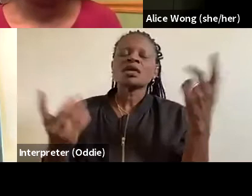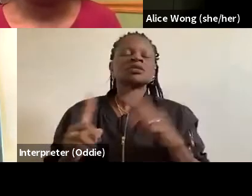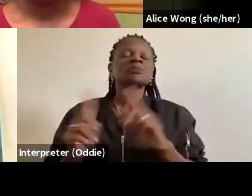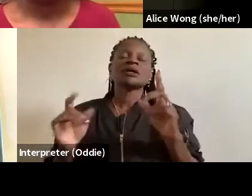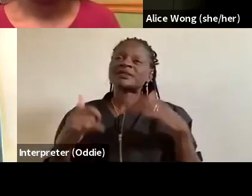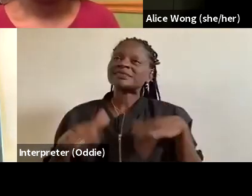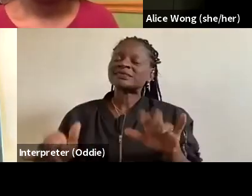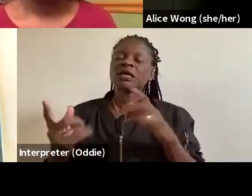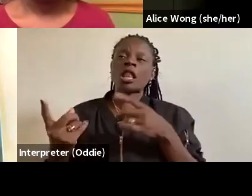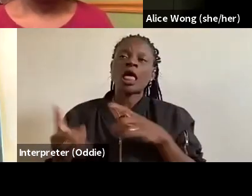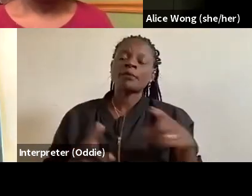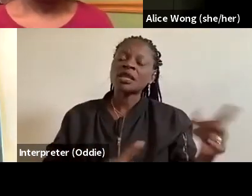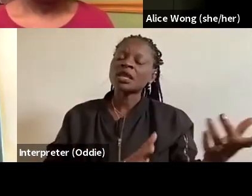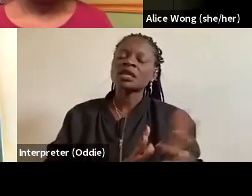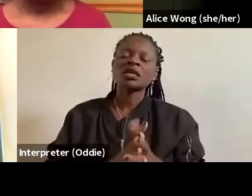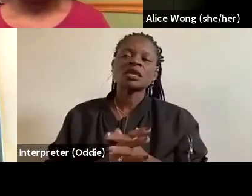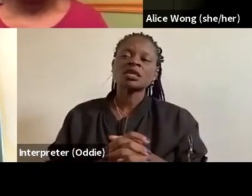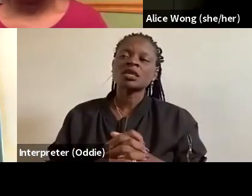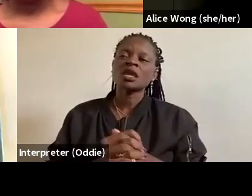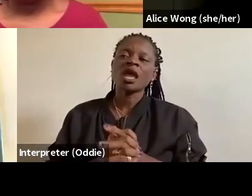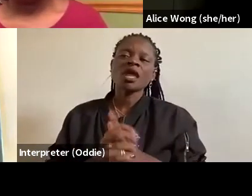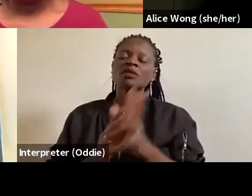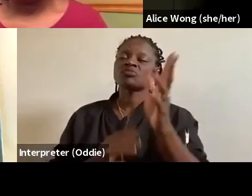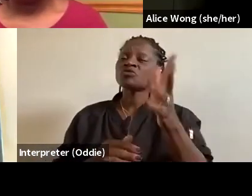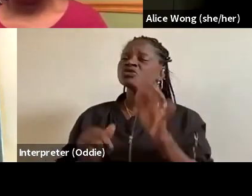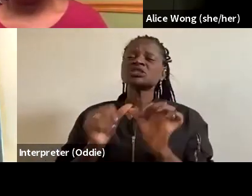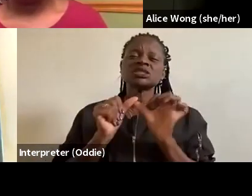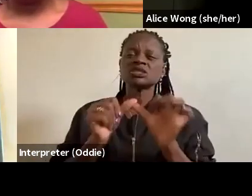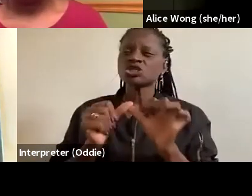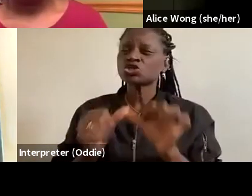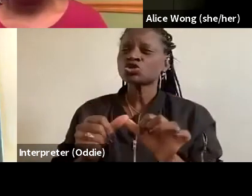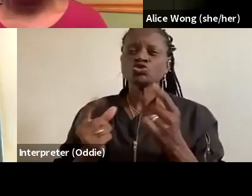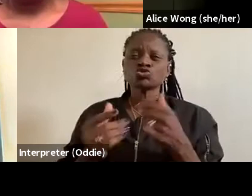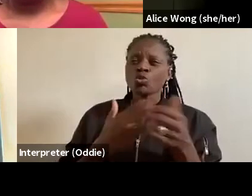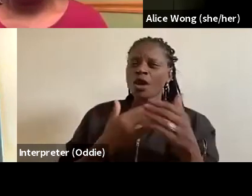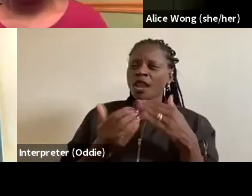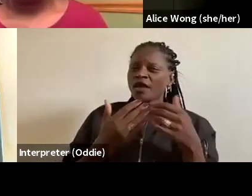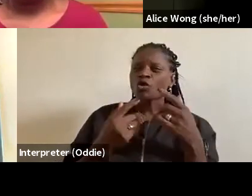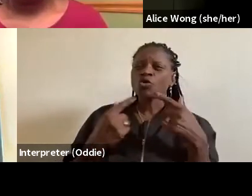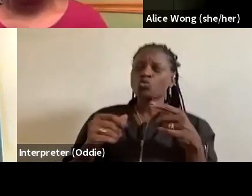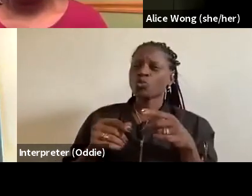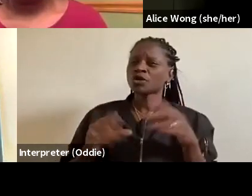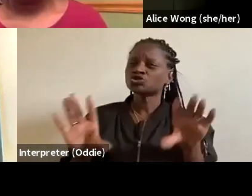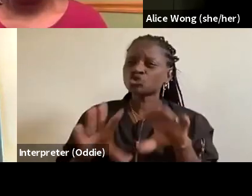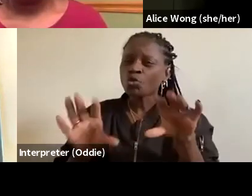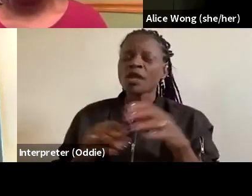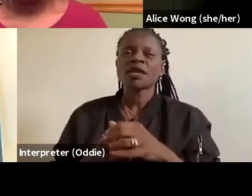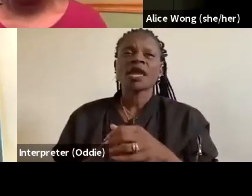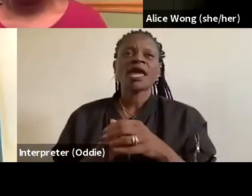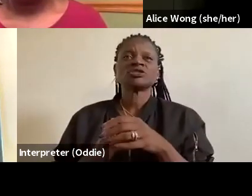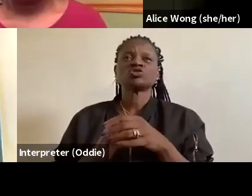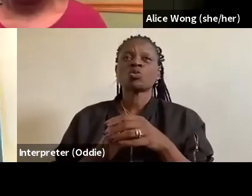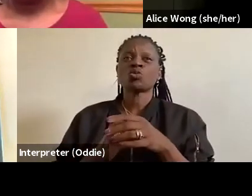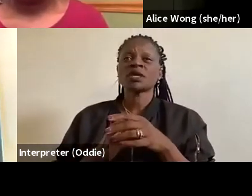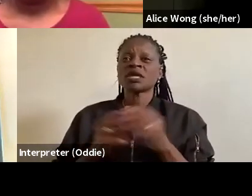think as we just keep doing what we're doing, keep putting a spotlight on all the different